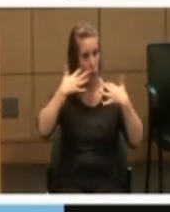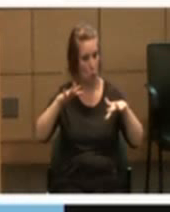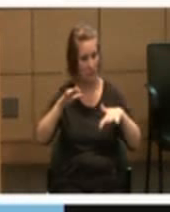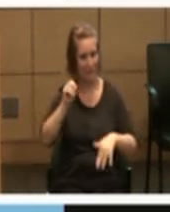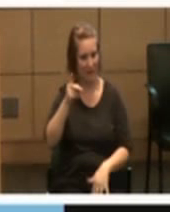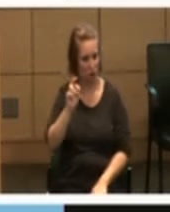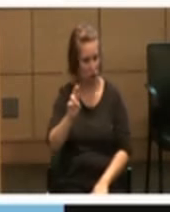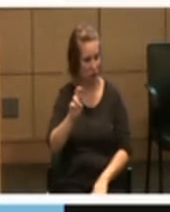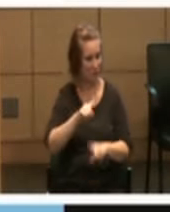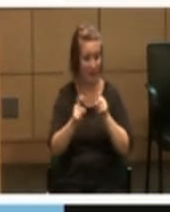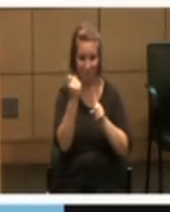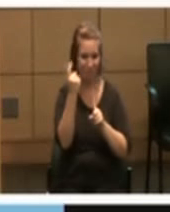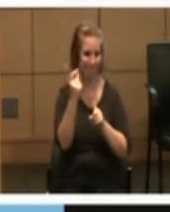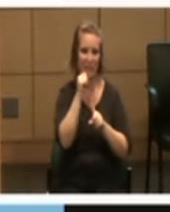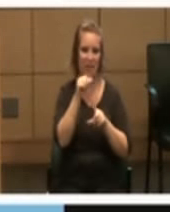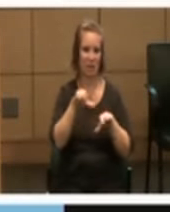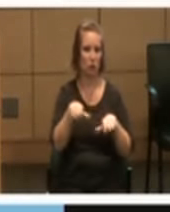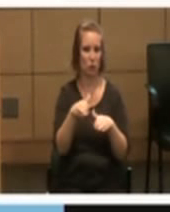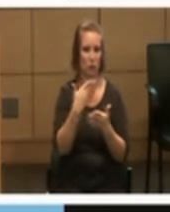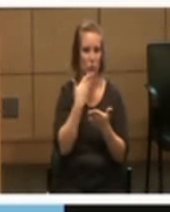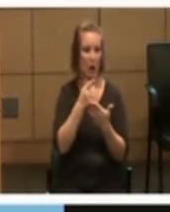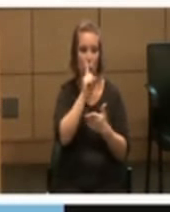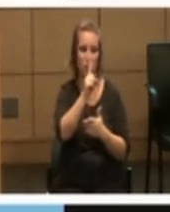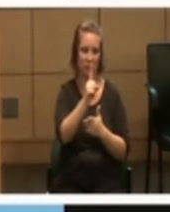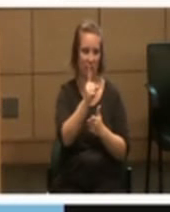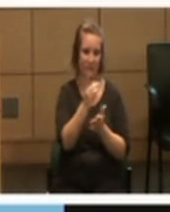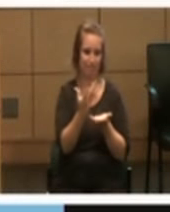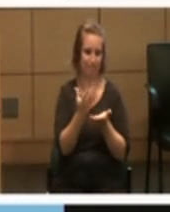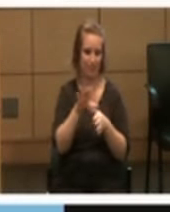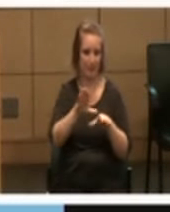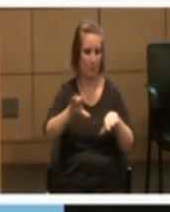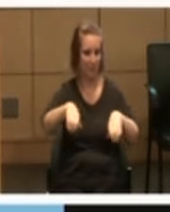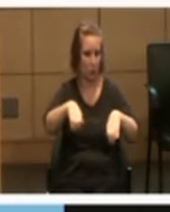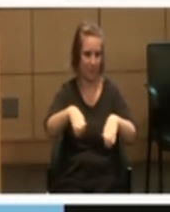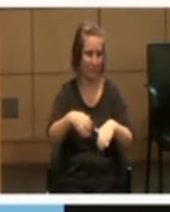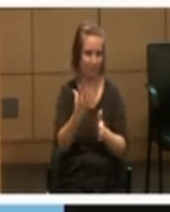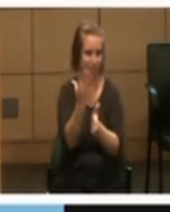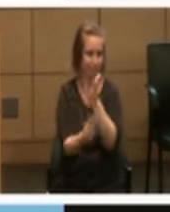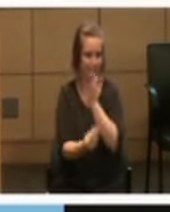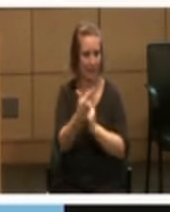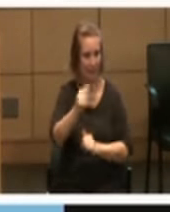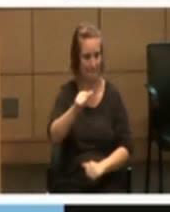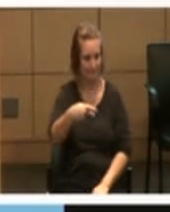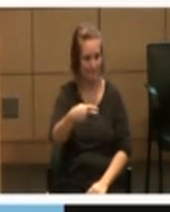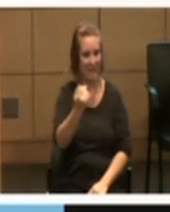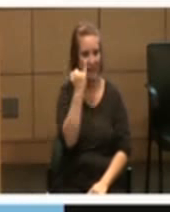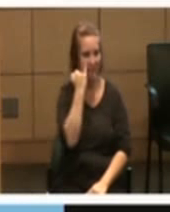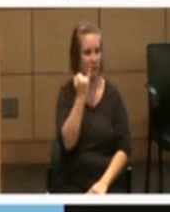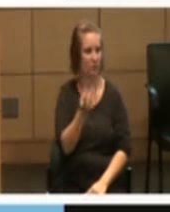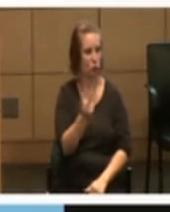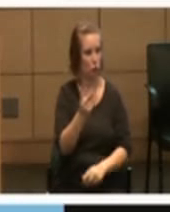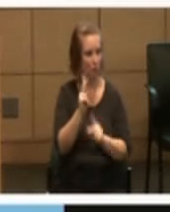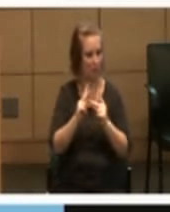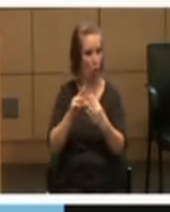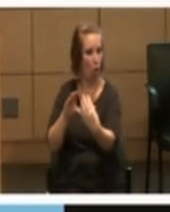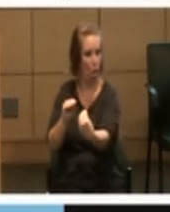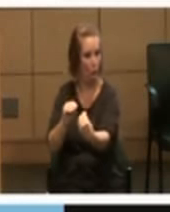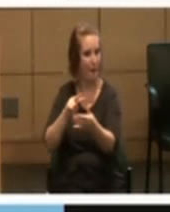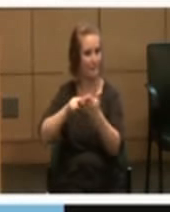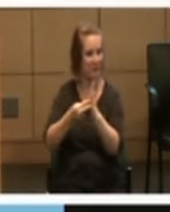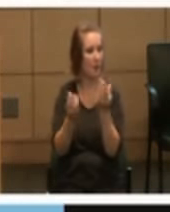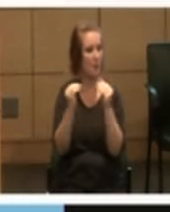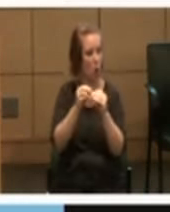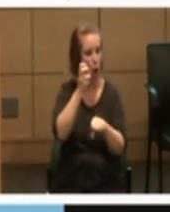not doing as well. There's a huge gap in performance when we have our two-talker speech masker. So that more difficult